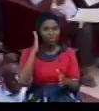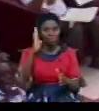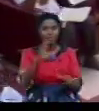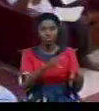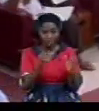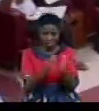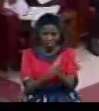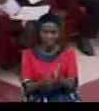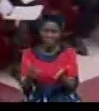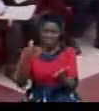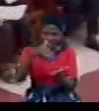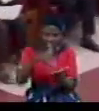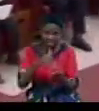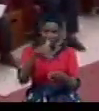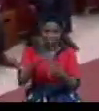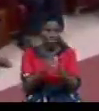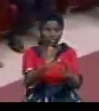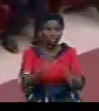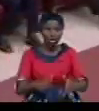it in your life